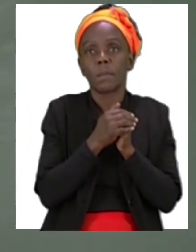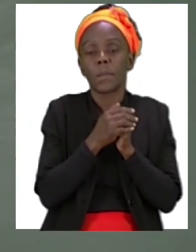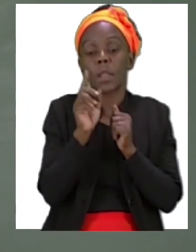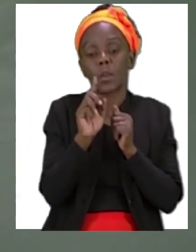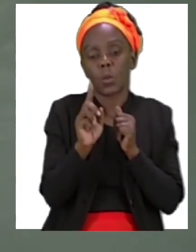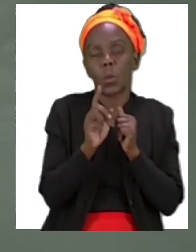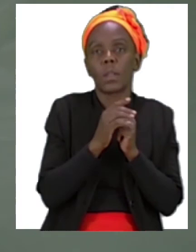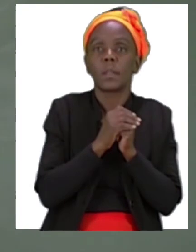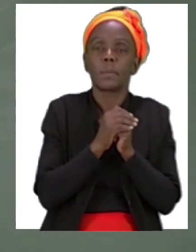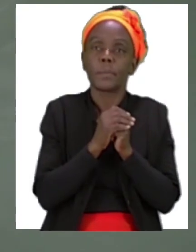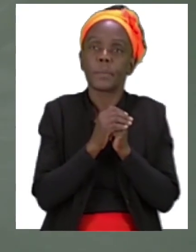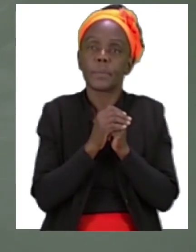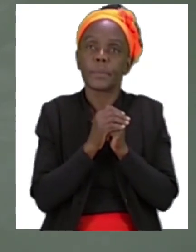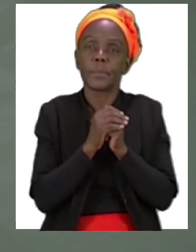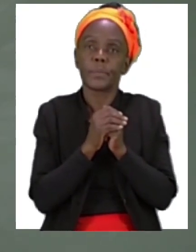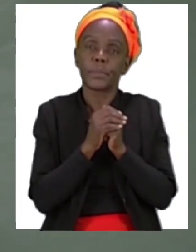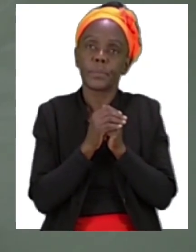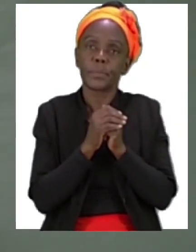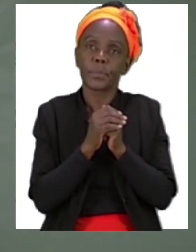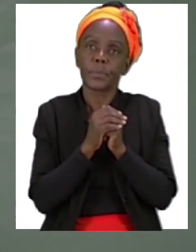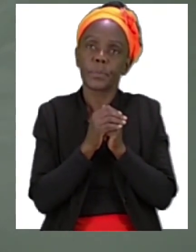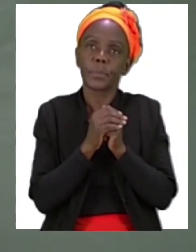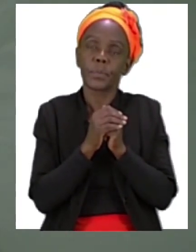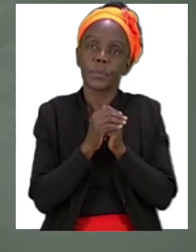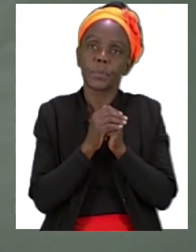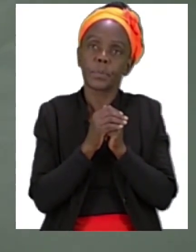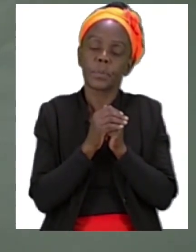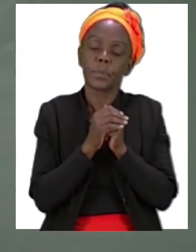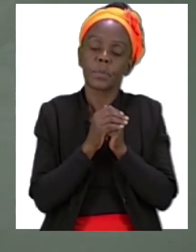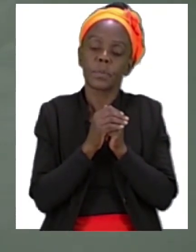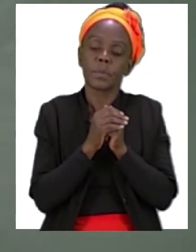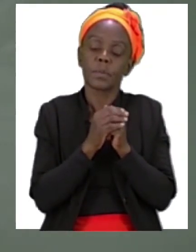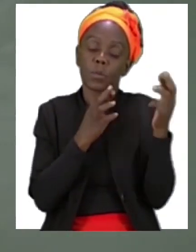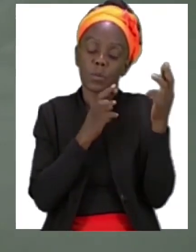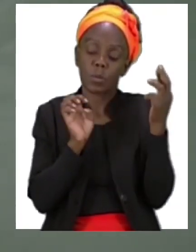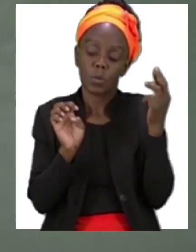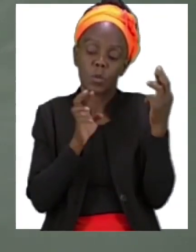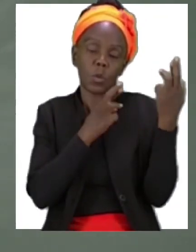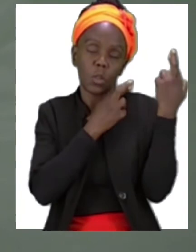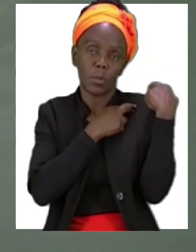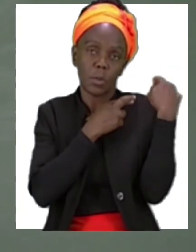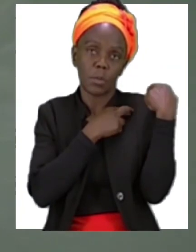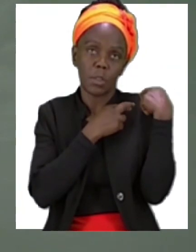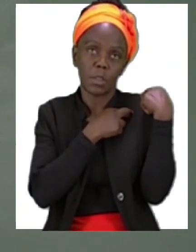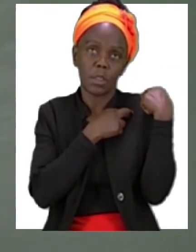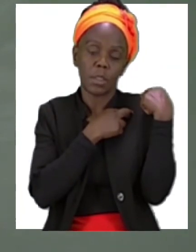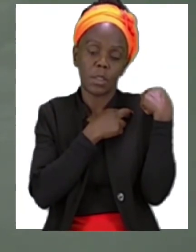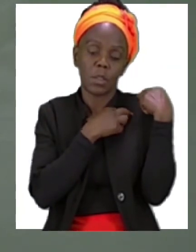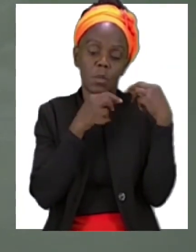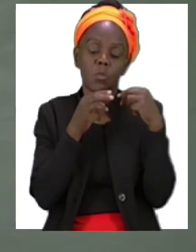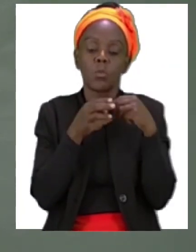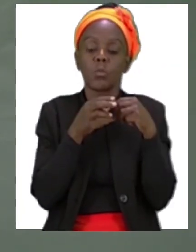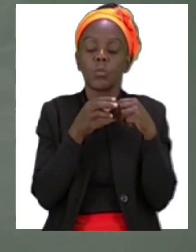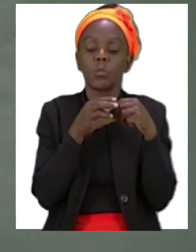60. Now it is up to you to find out the difference. The